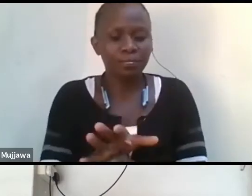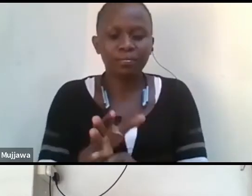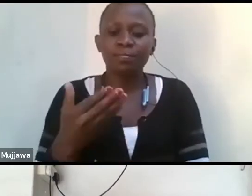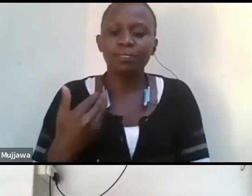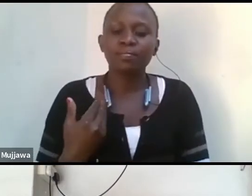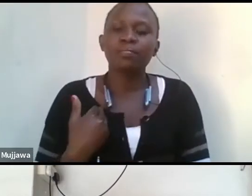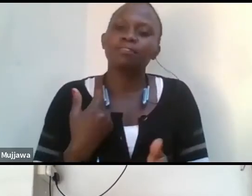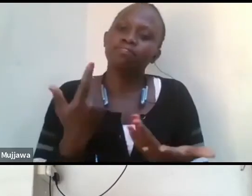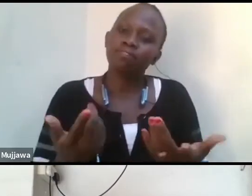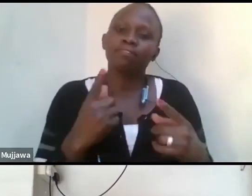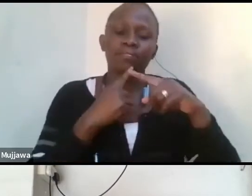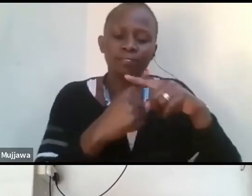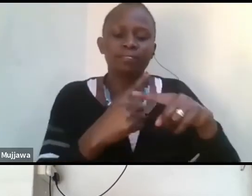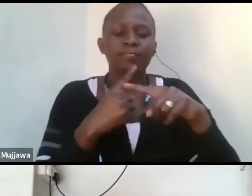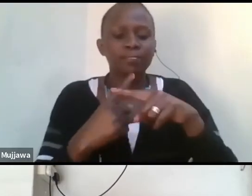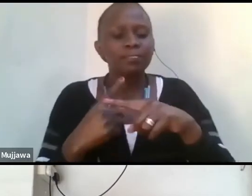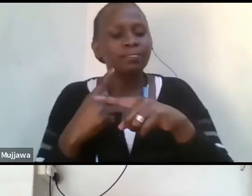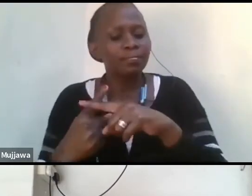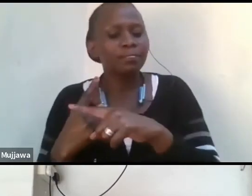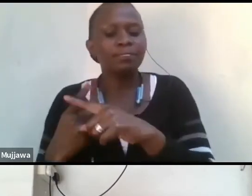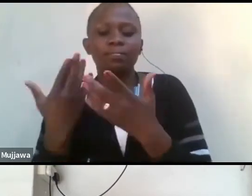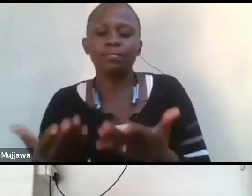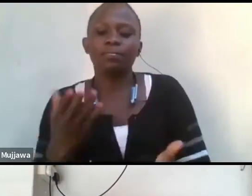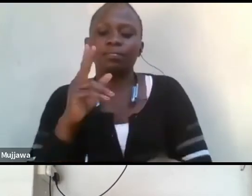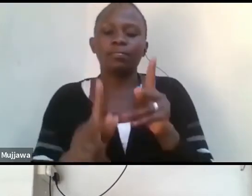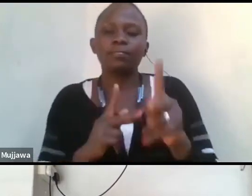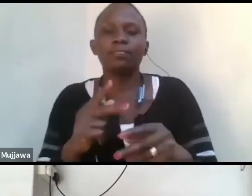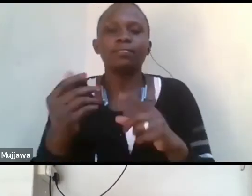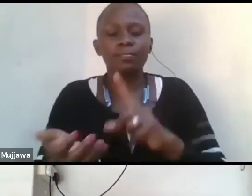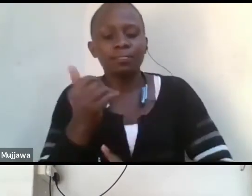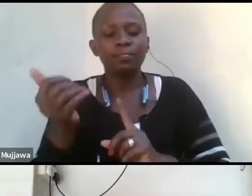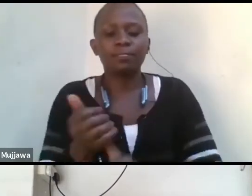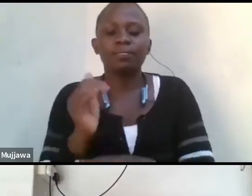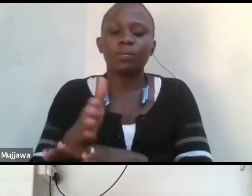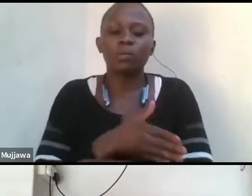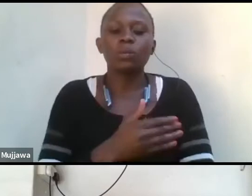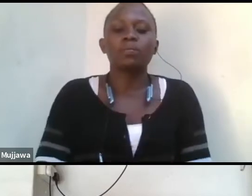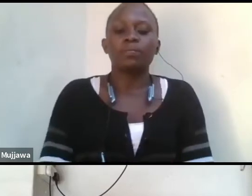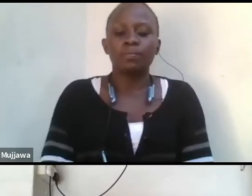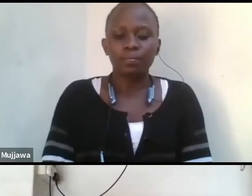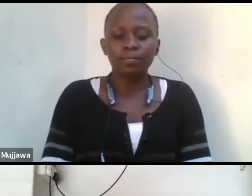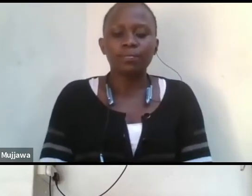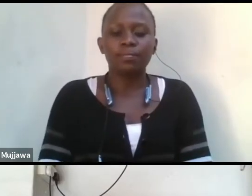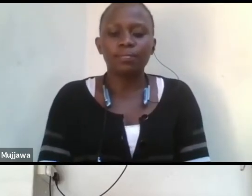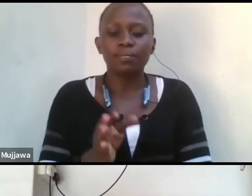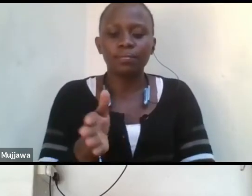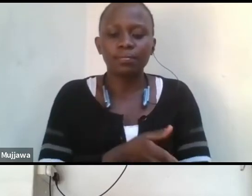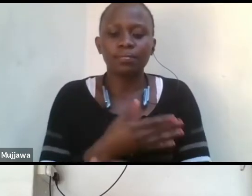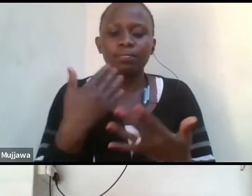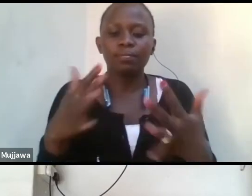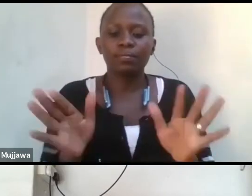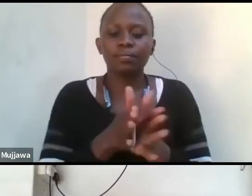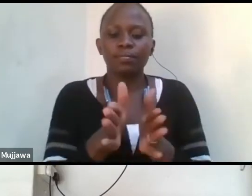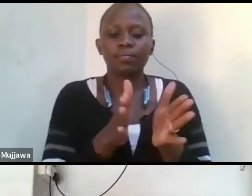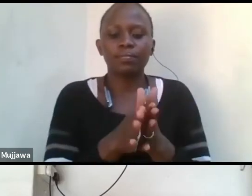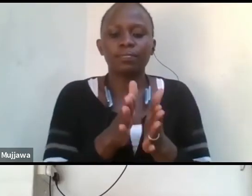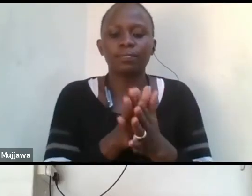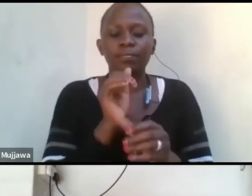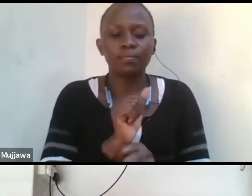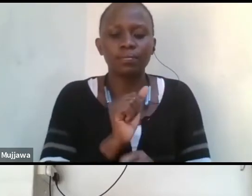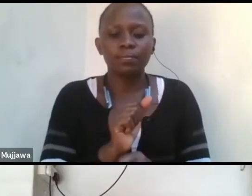advantages that some people are benefiting for. Daniel told you what we did with the workers.